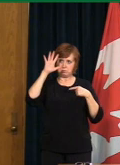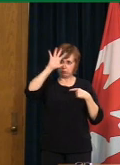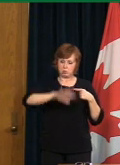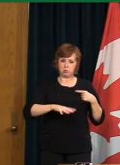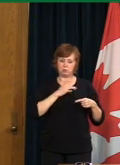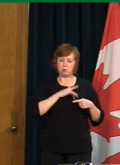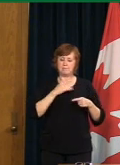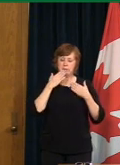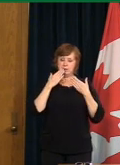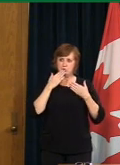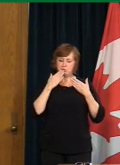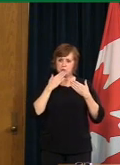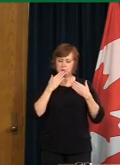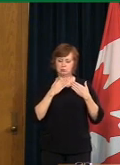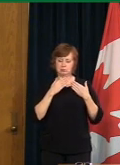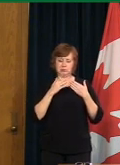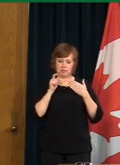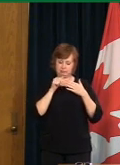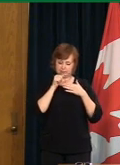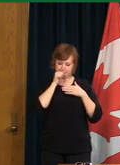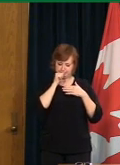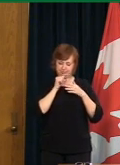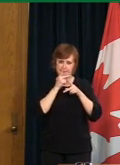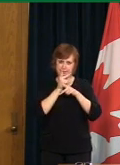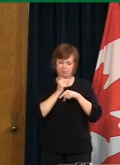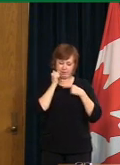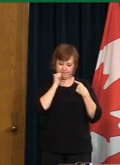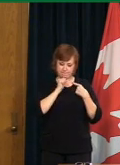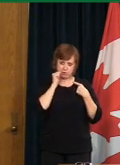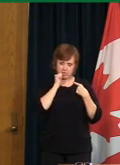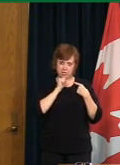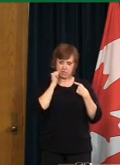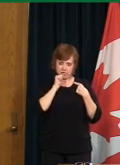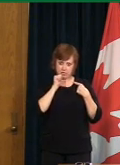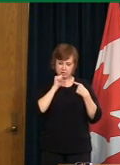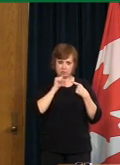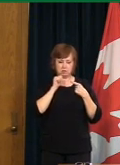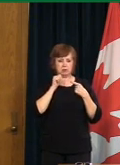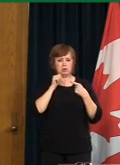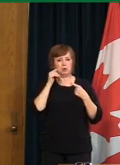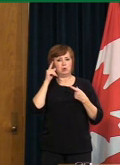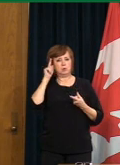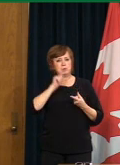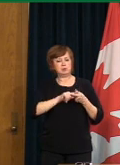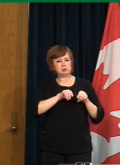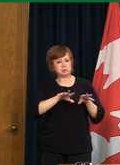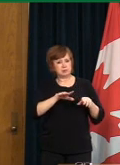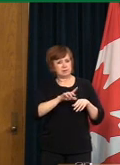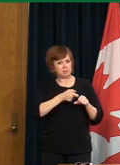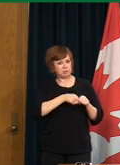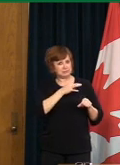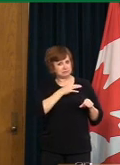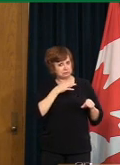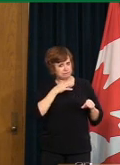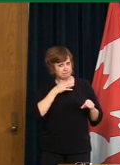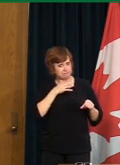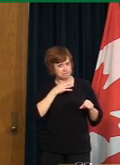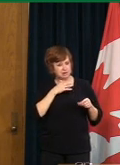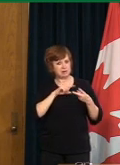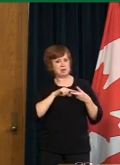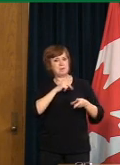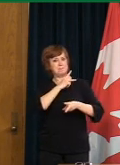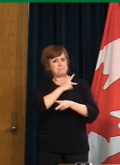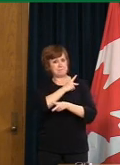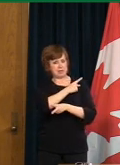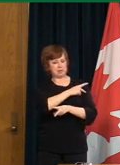we are doing each and every day, so we're not spreading that COVID to staff members of long-term care homes or to people that